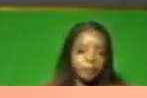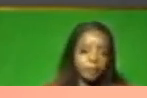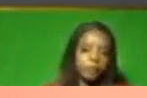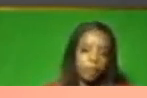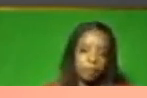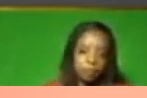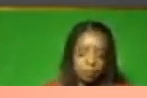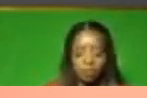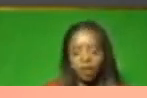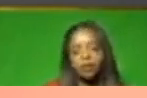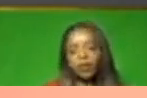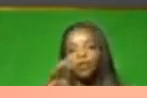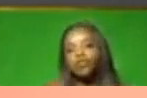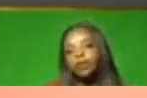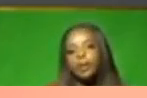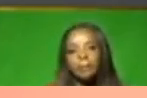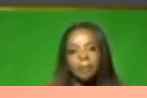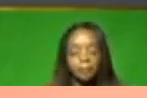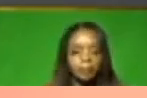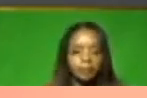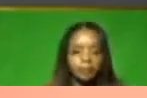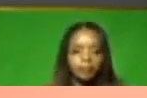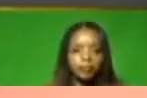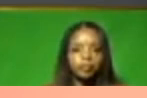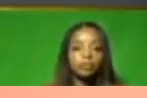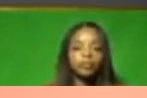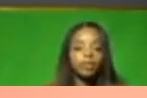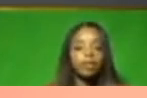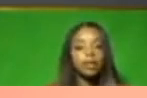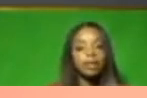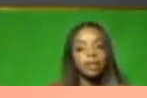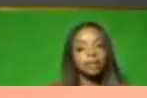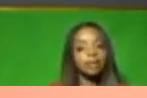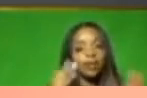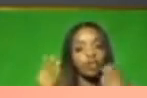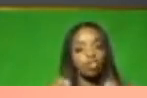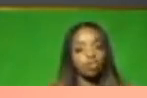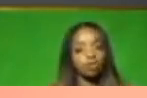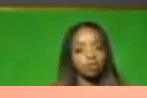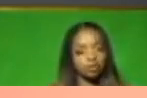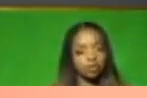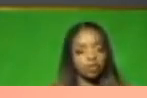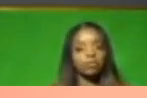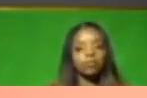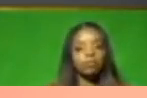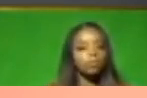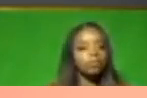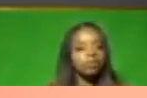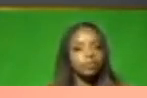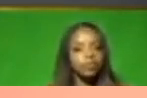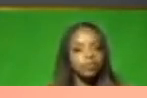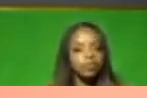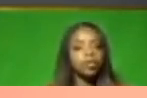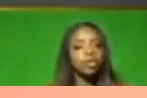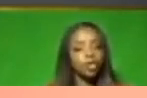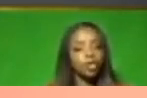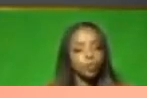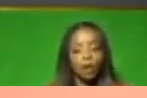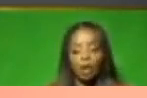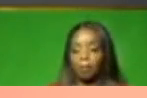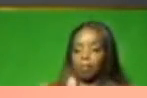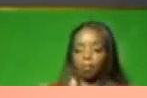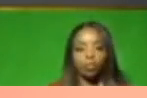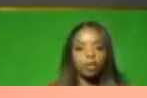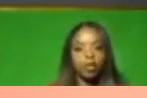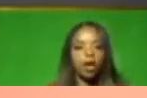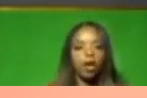Africa. Through the Infrastructure Fund, we are going to explore new approaches to blended